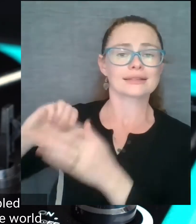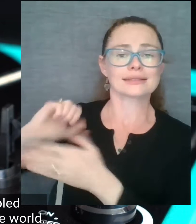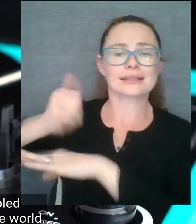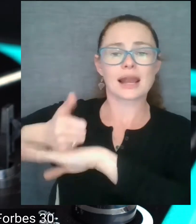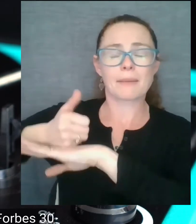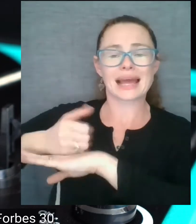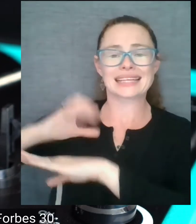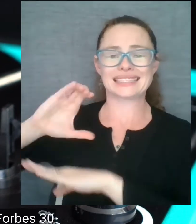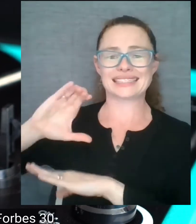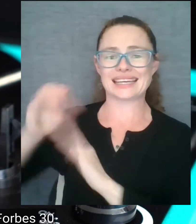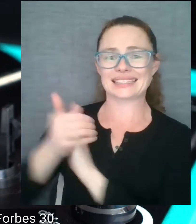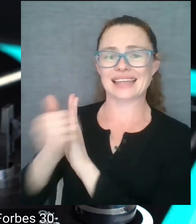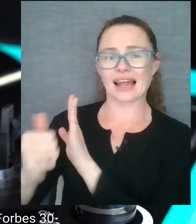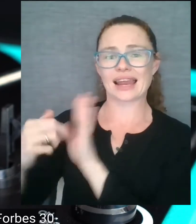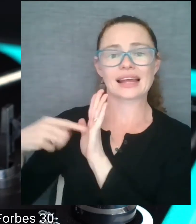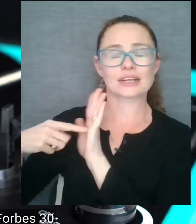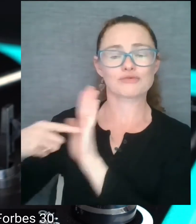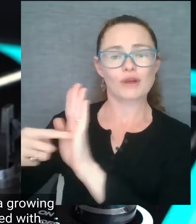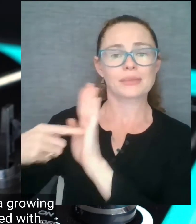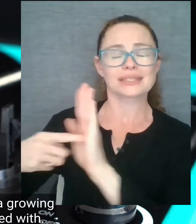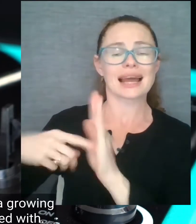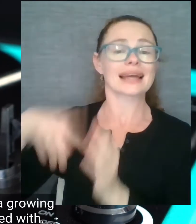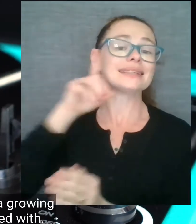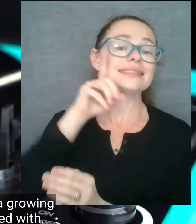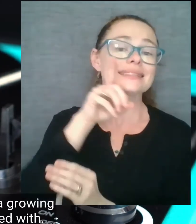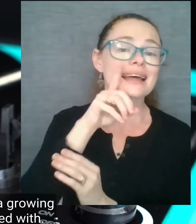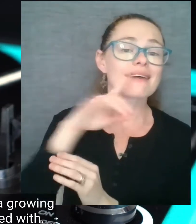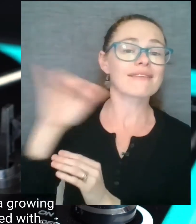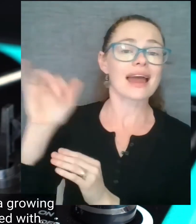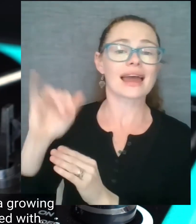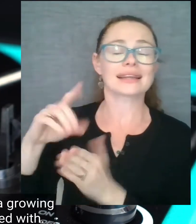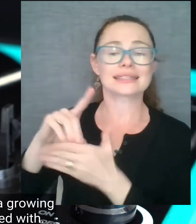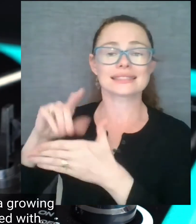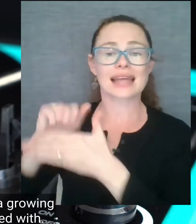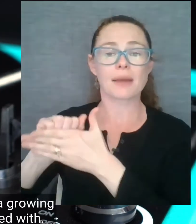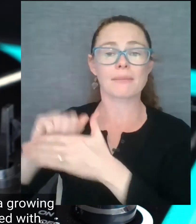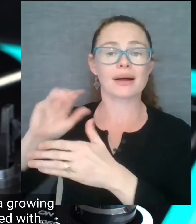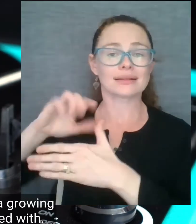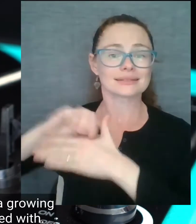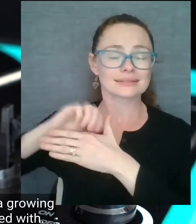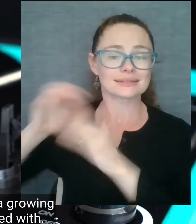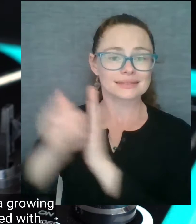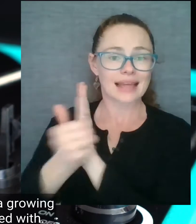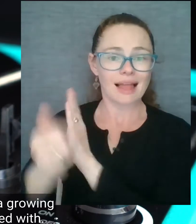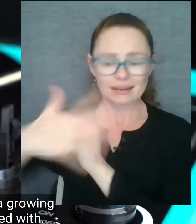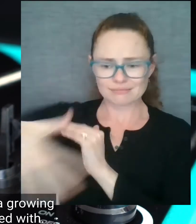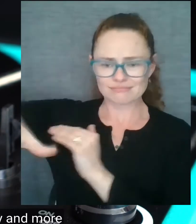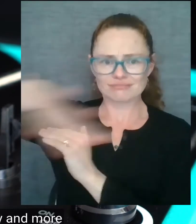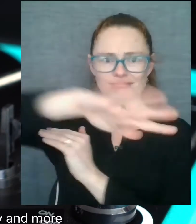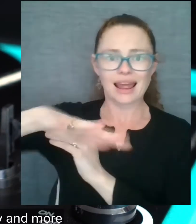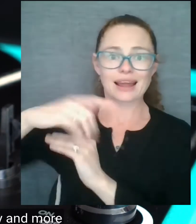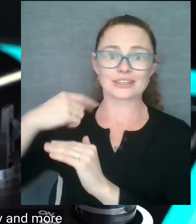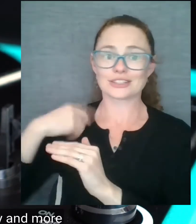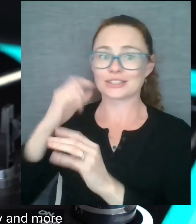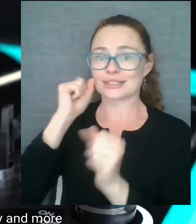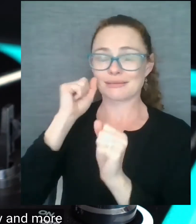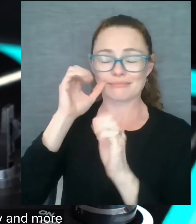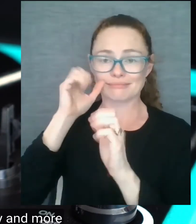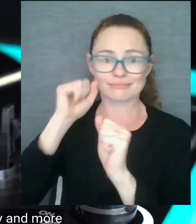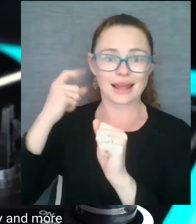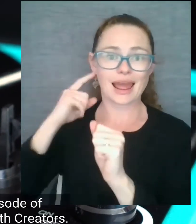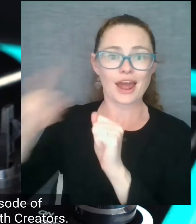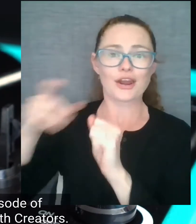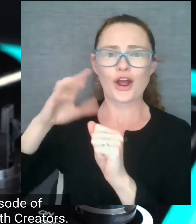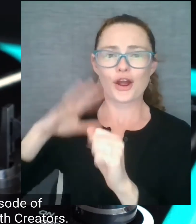world. Today, she's on the Forbes 30 Under 30 list and is a growing force to be reckoned with. We'll explore her story